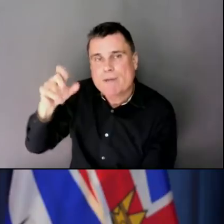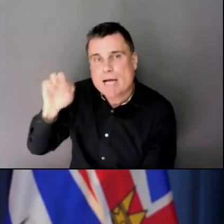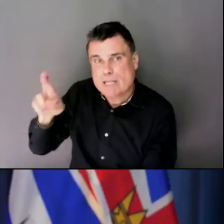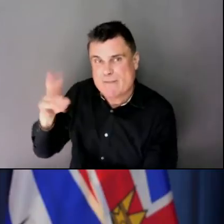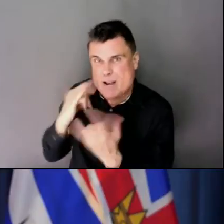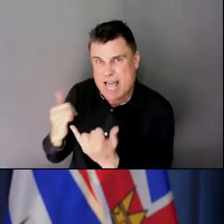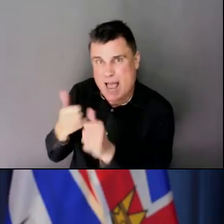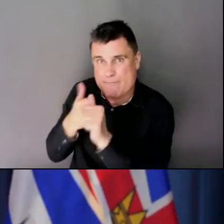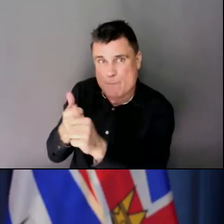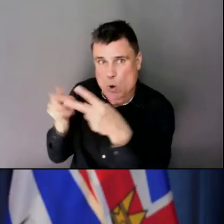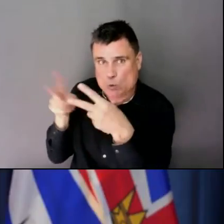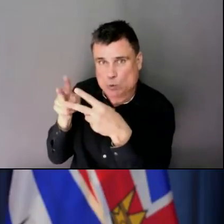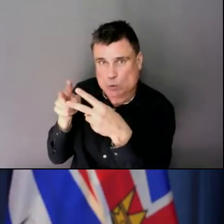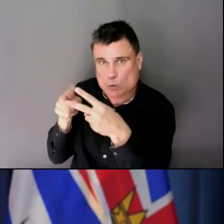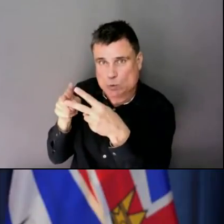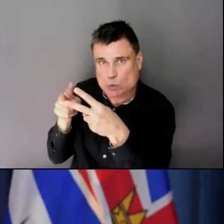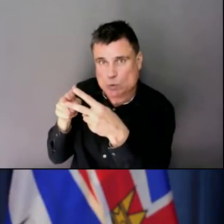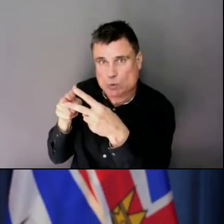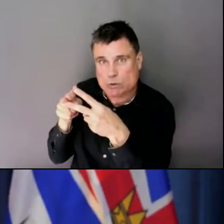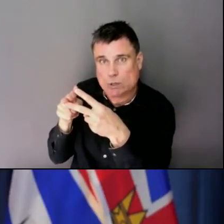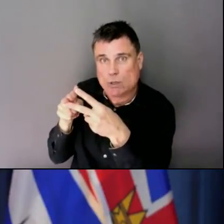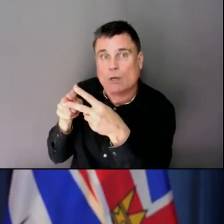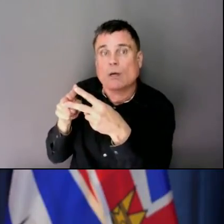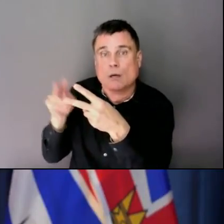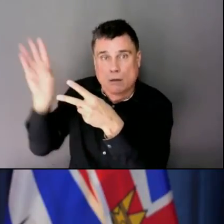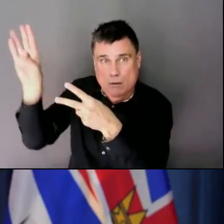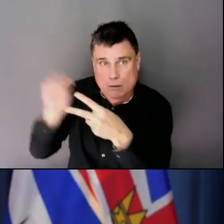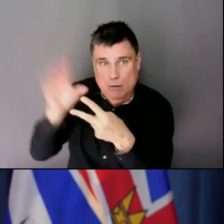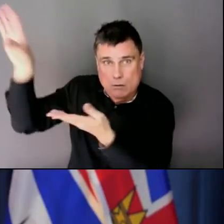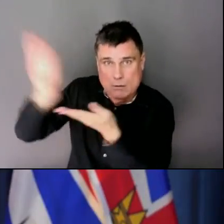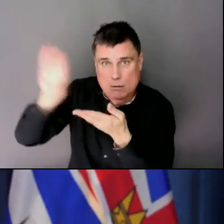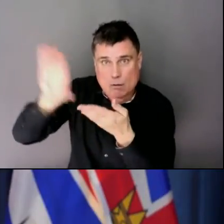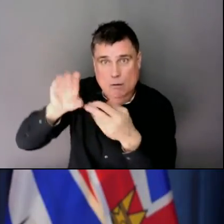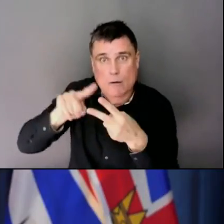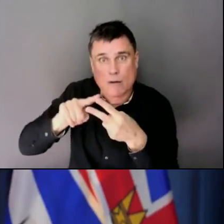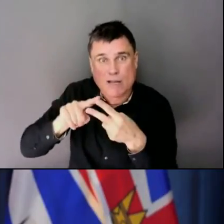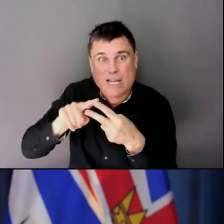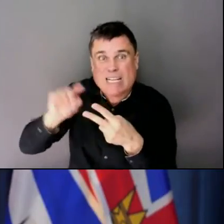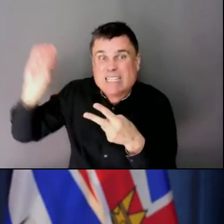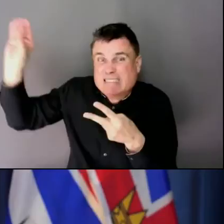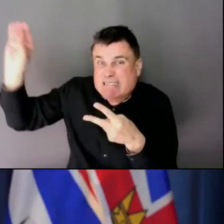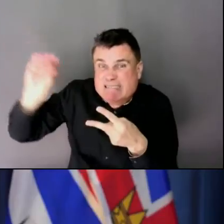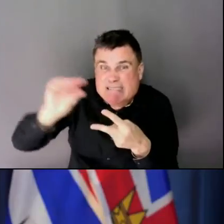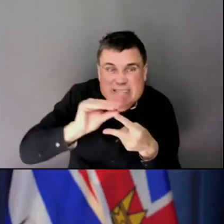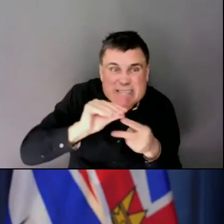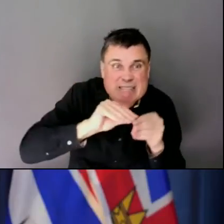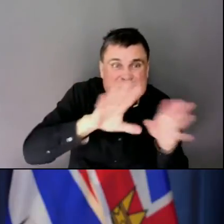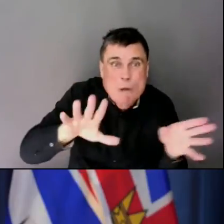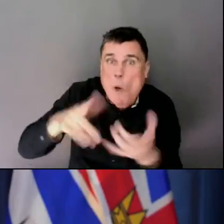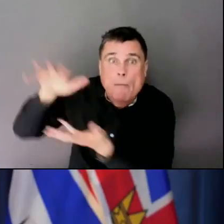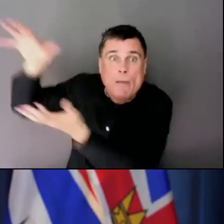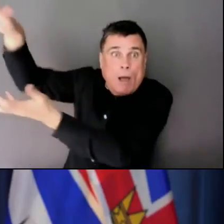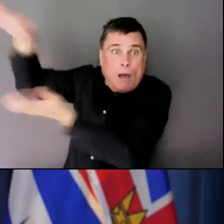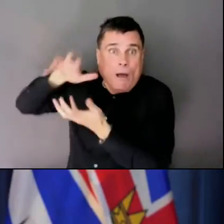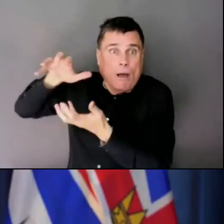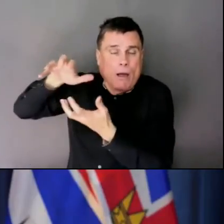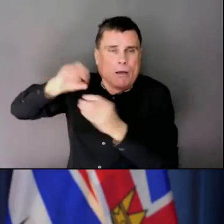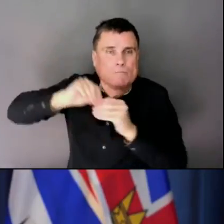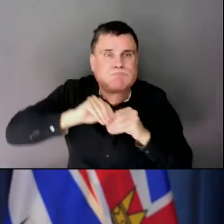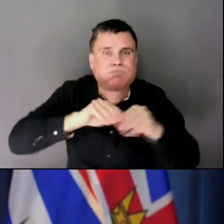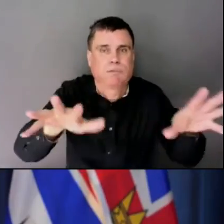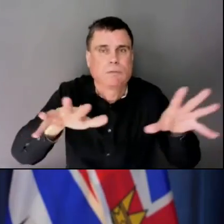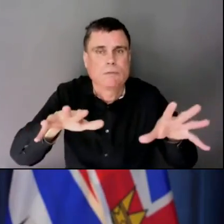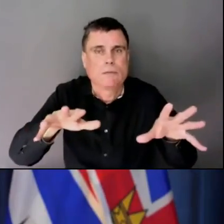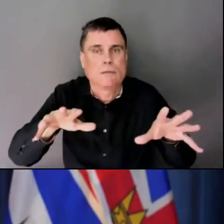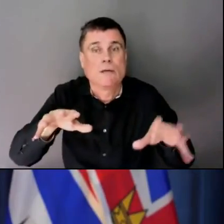age criteria until such time as that scarcity of supply is changed. And then, as Dr. Ballem has said, we'll amend our